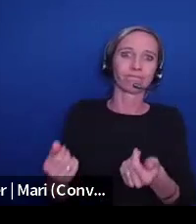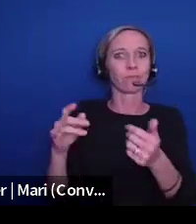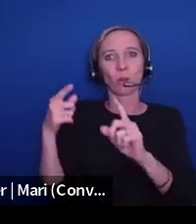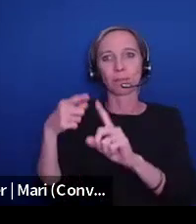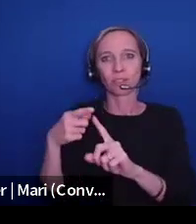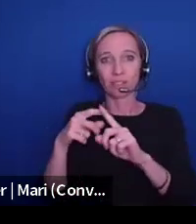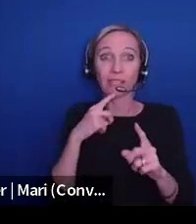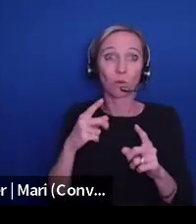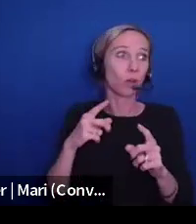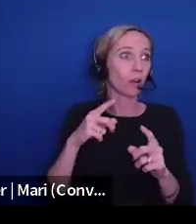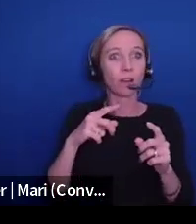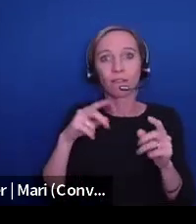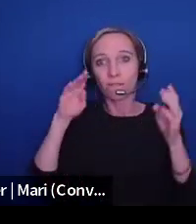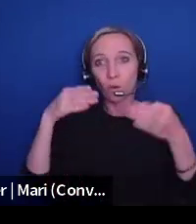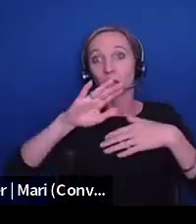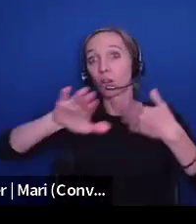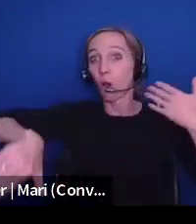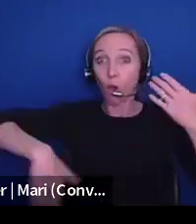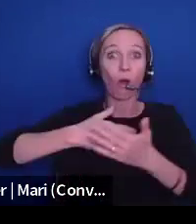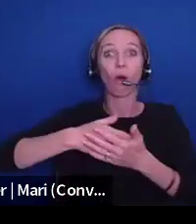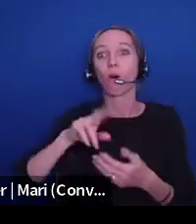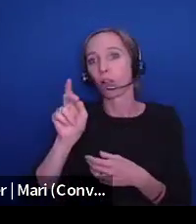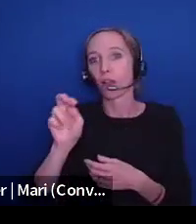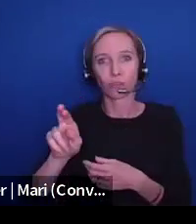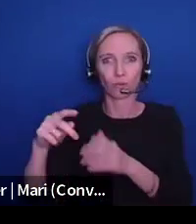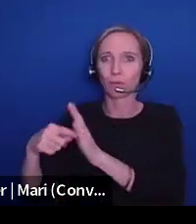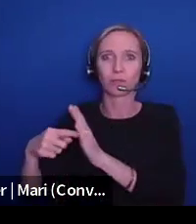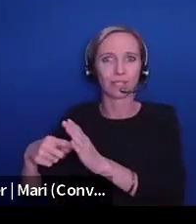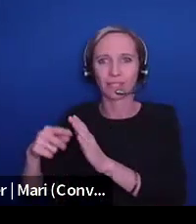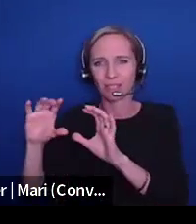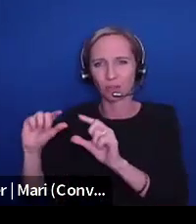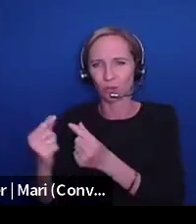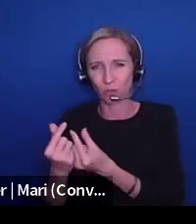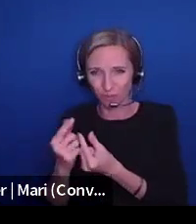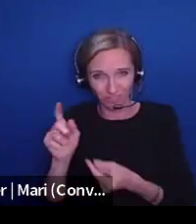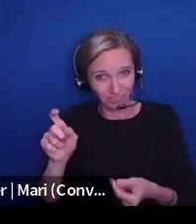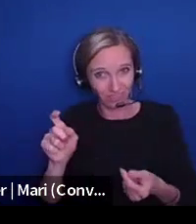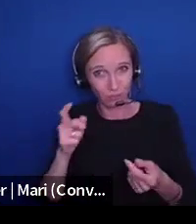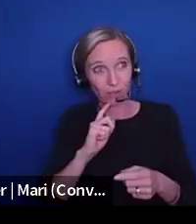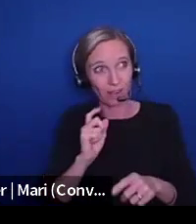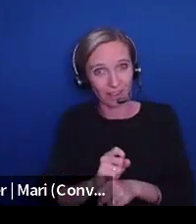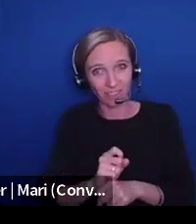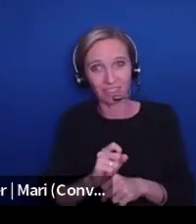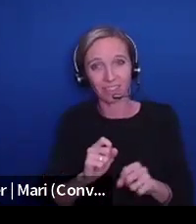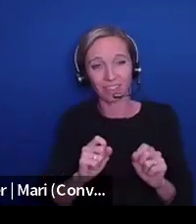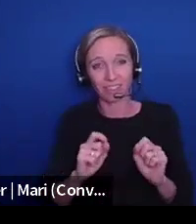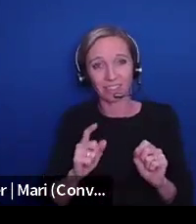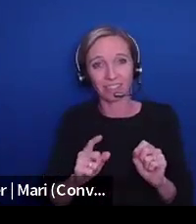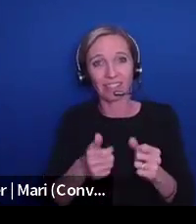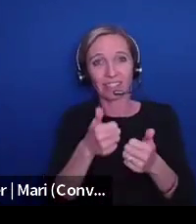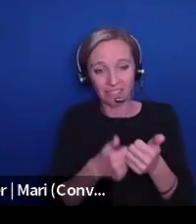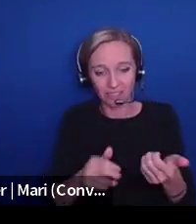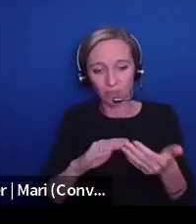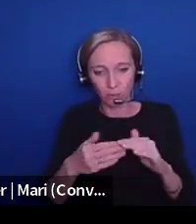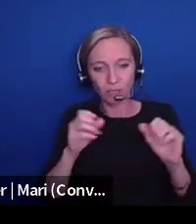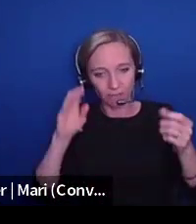to focus on all underrepresented groups because they have their own. And the idea is of that exactly, that every community can focus exactly